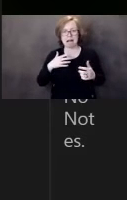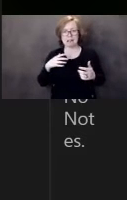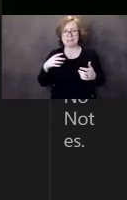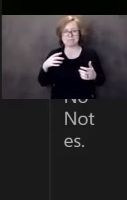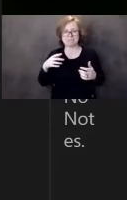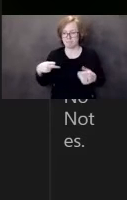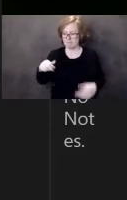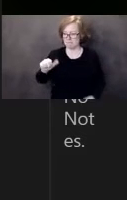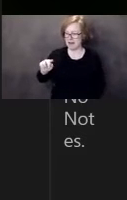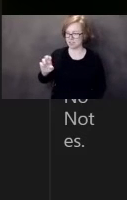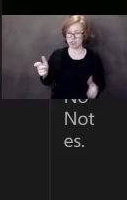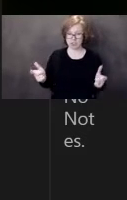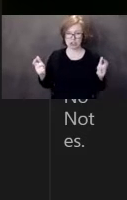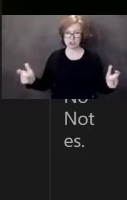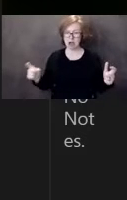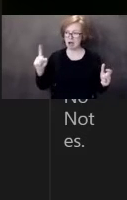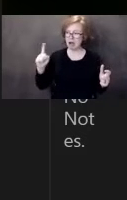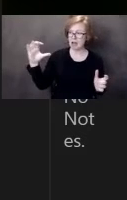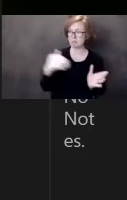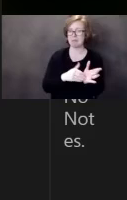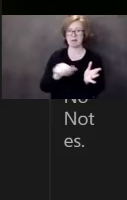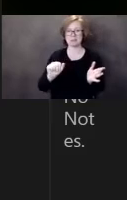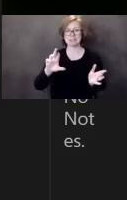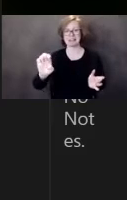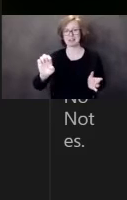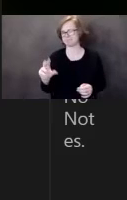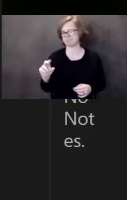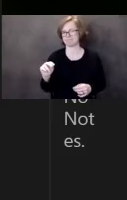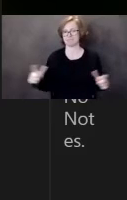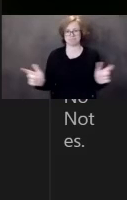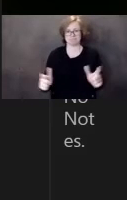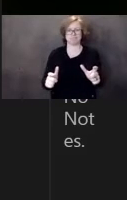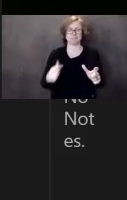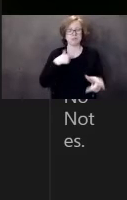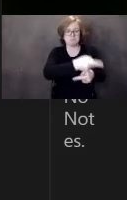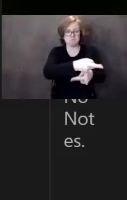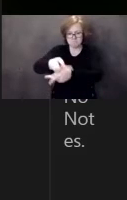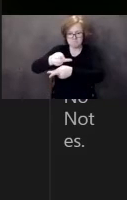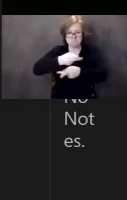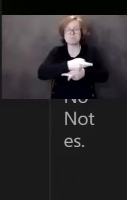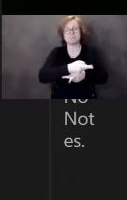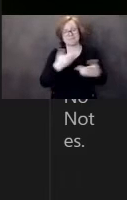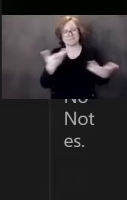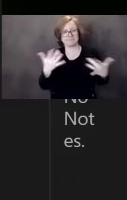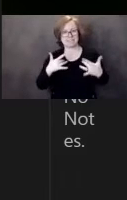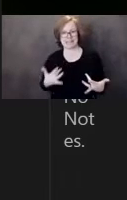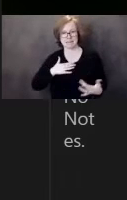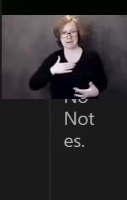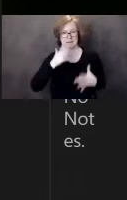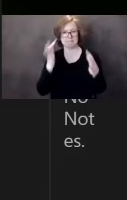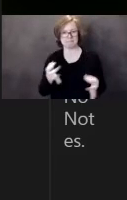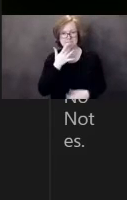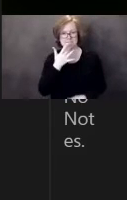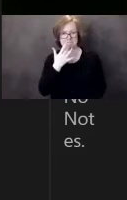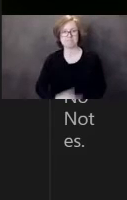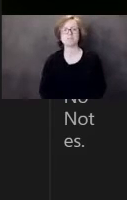big hundreds or thousands of acre pieces. So this is a choice for you to make about cost of inputs. Low nitrogen is very, very